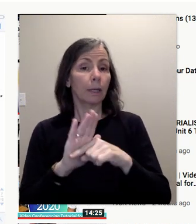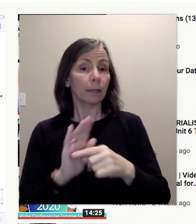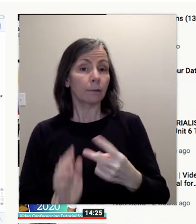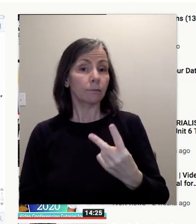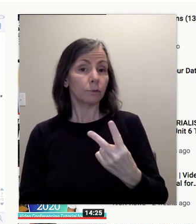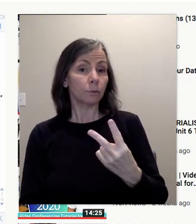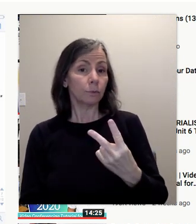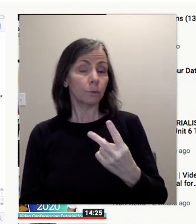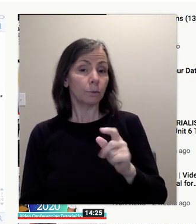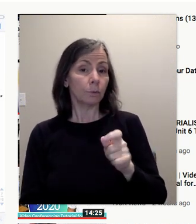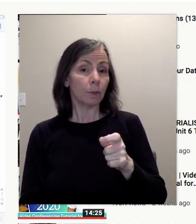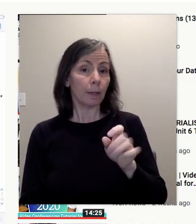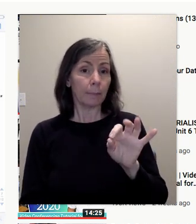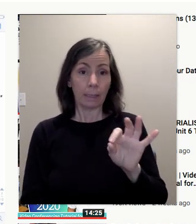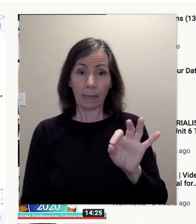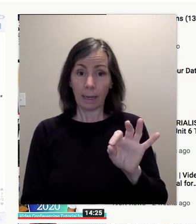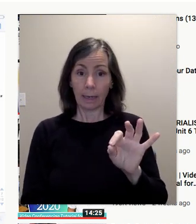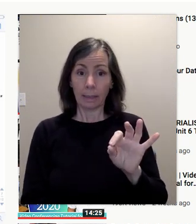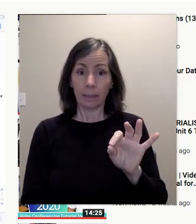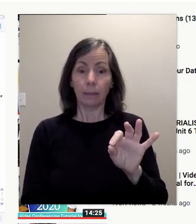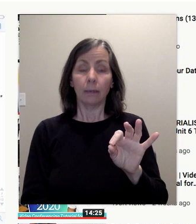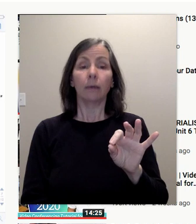a maximum.